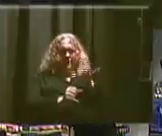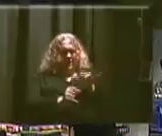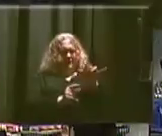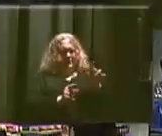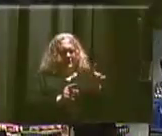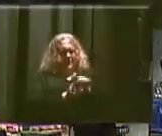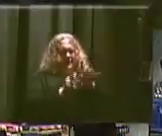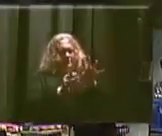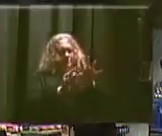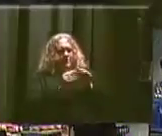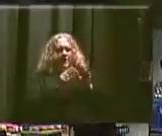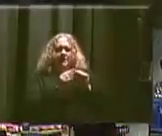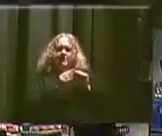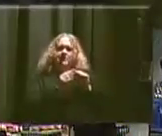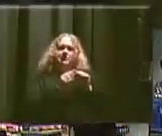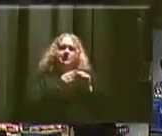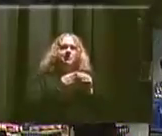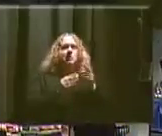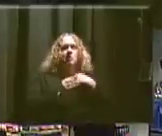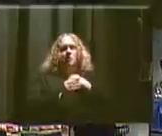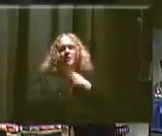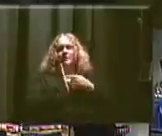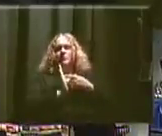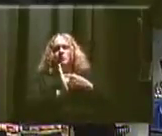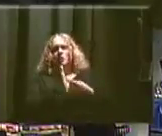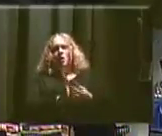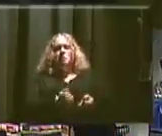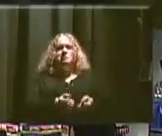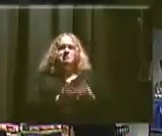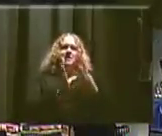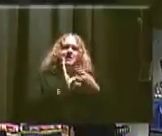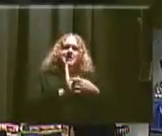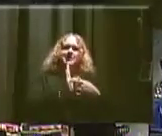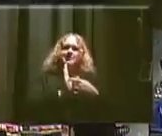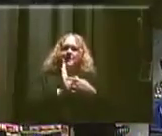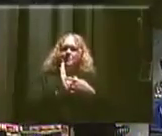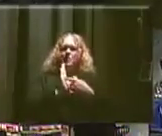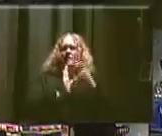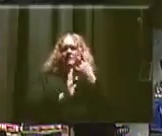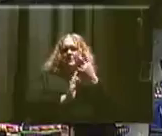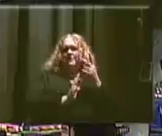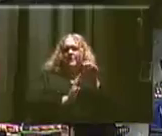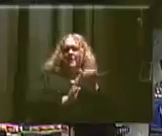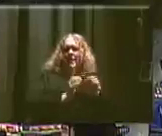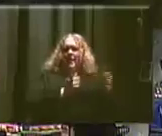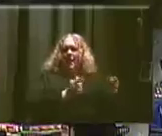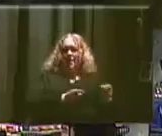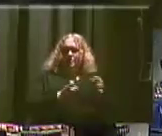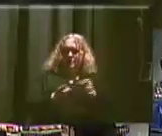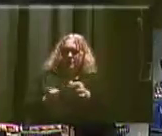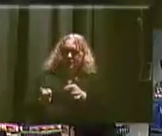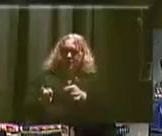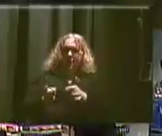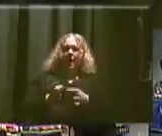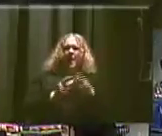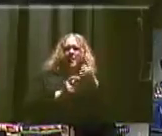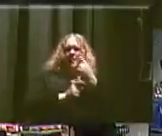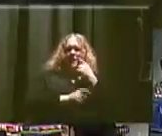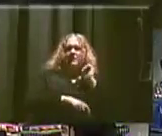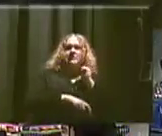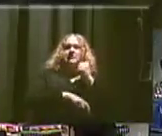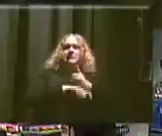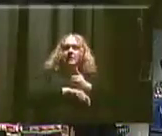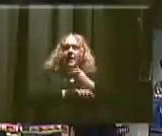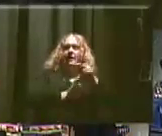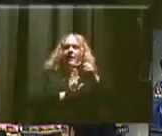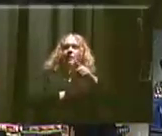meeting. There's been numerous examples of this that I've observed, so I think having a rule or